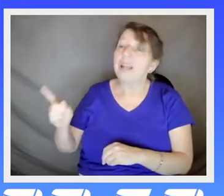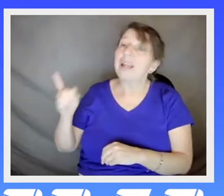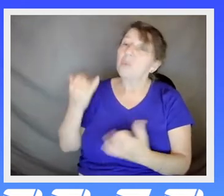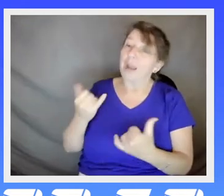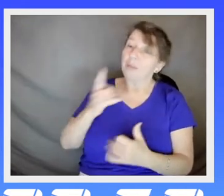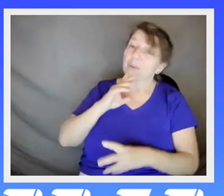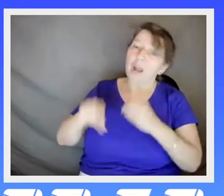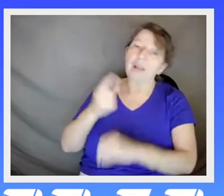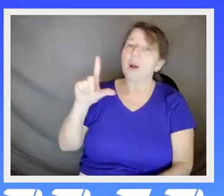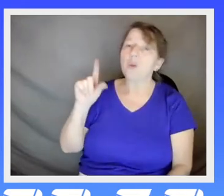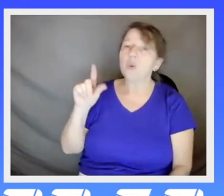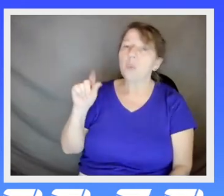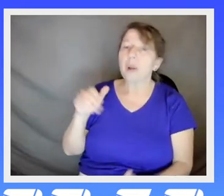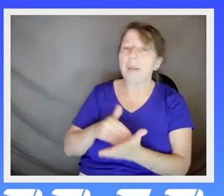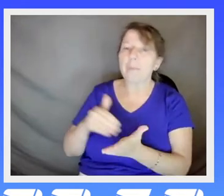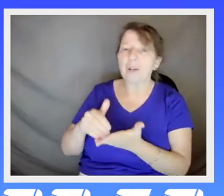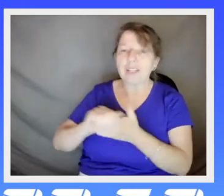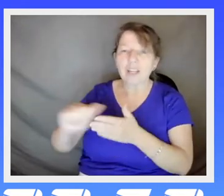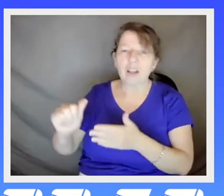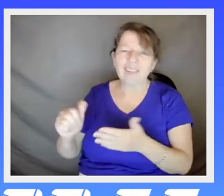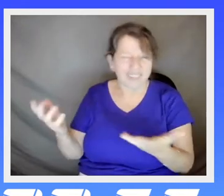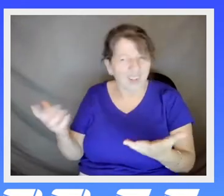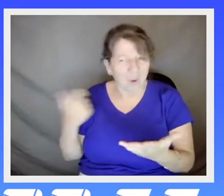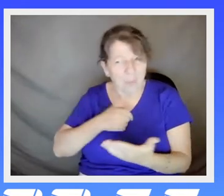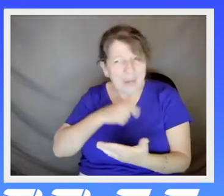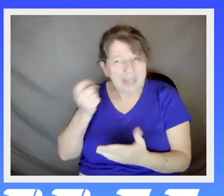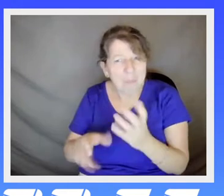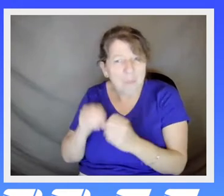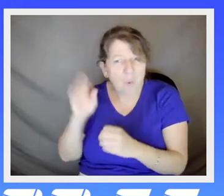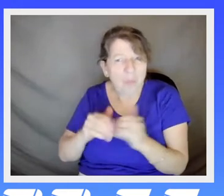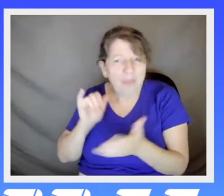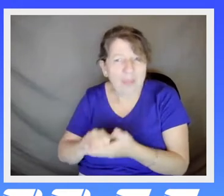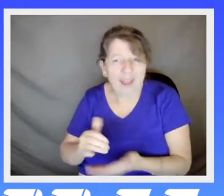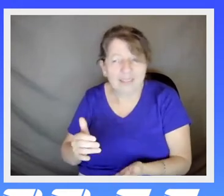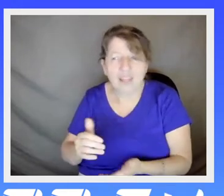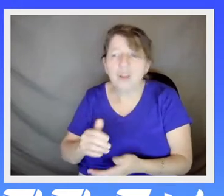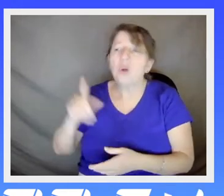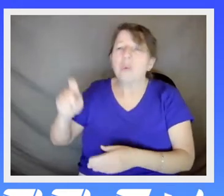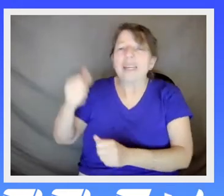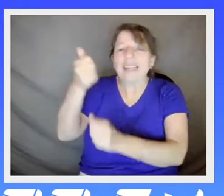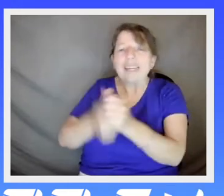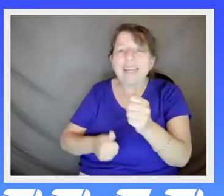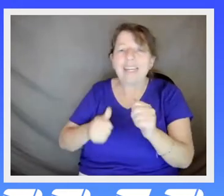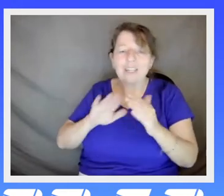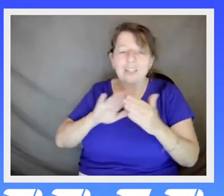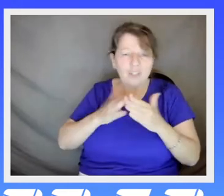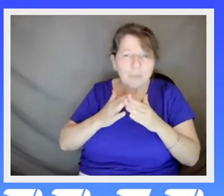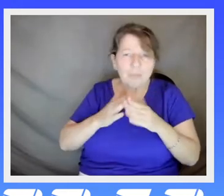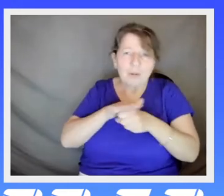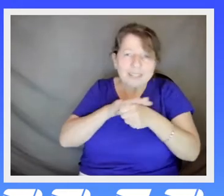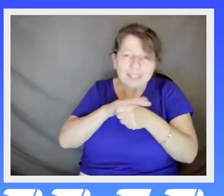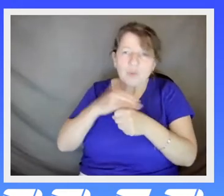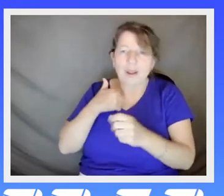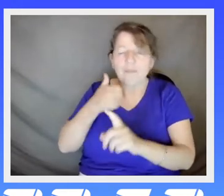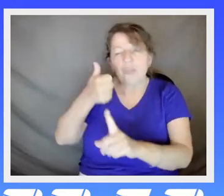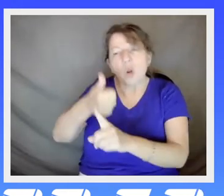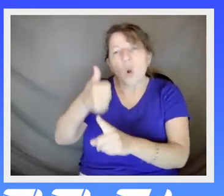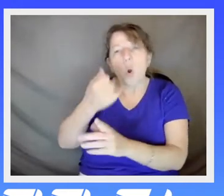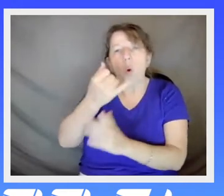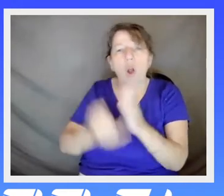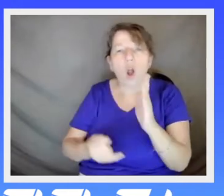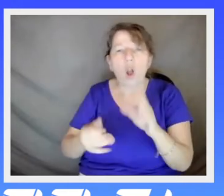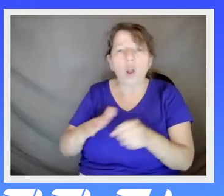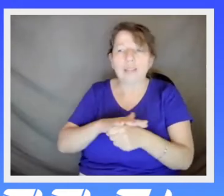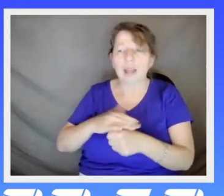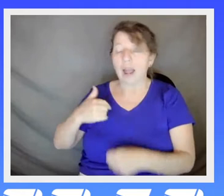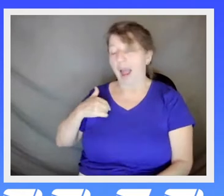talking about really making sure every community is a cultural district and a hub to be able to do incredible events. I live in